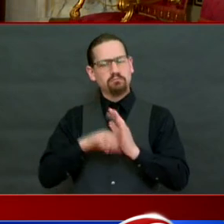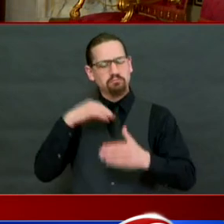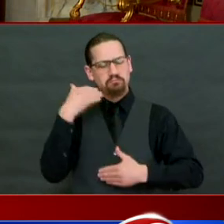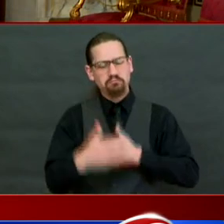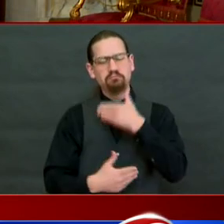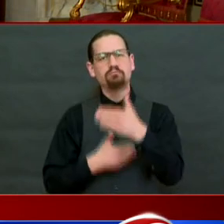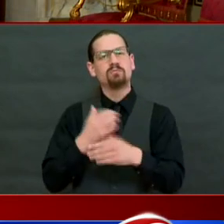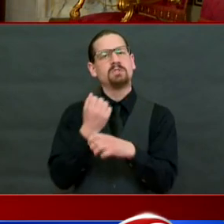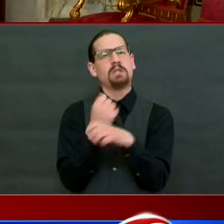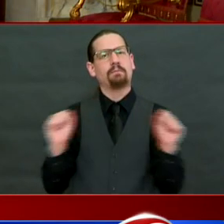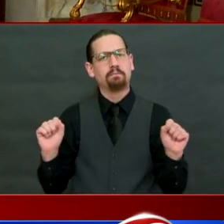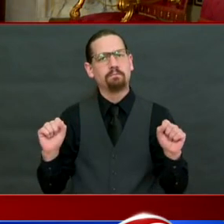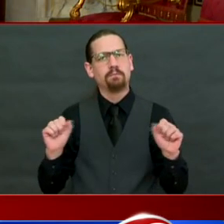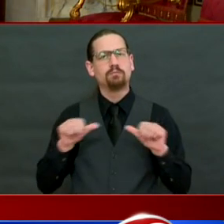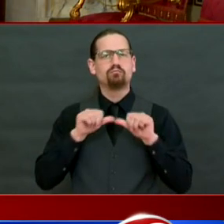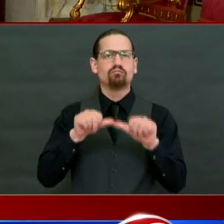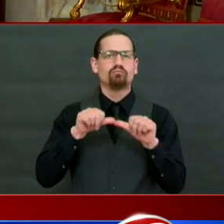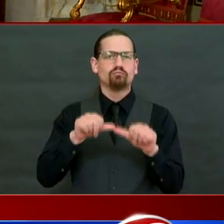able to do.